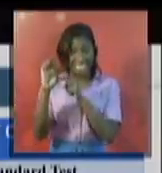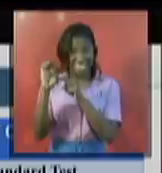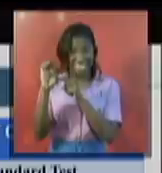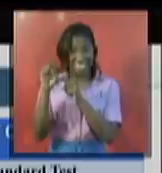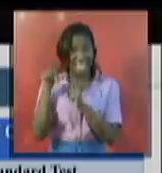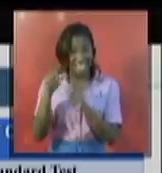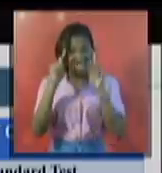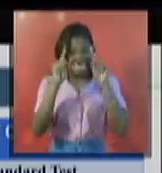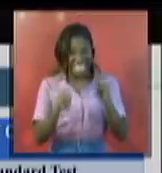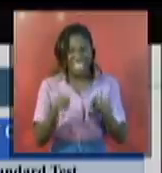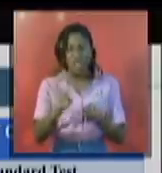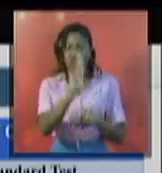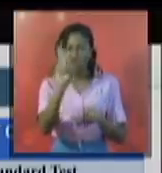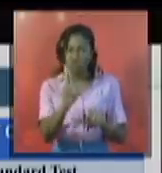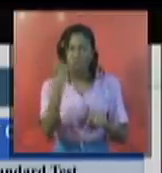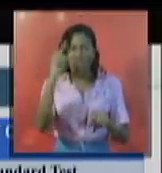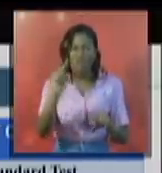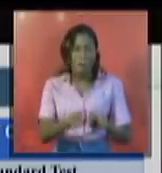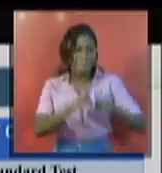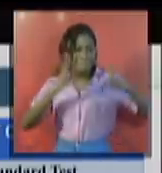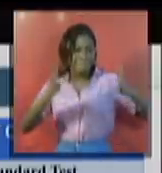major hospitals and our district health facilities,